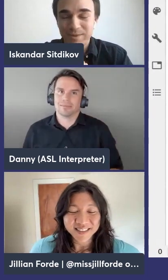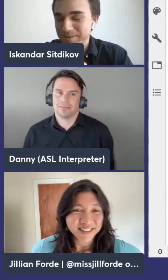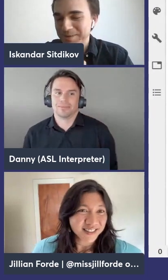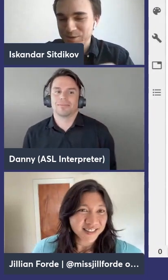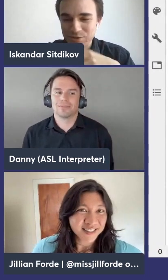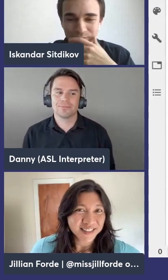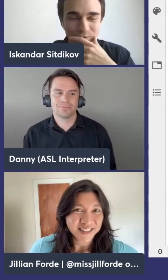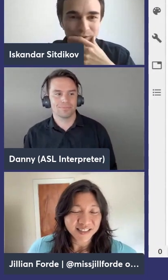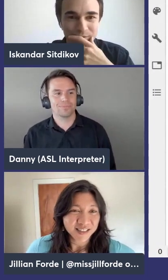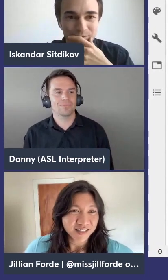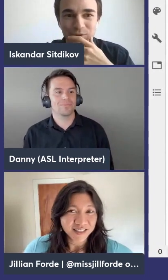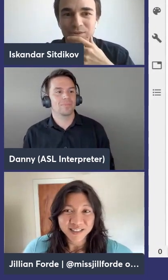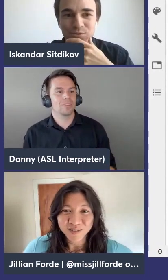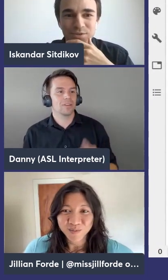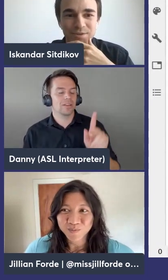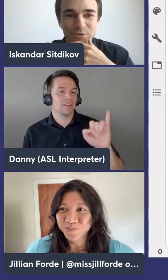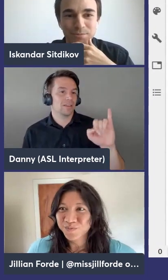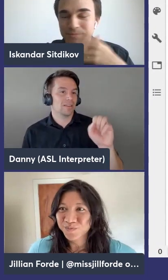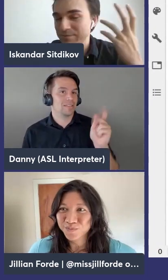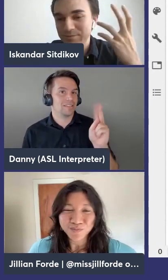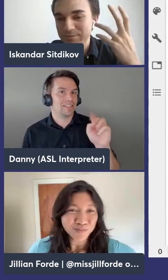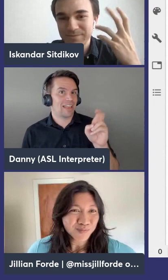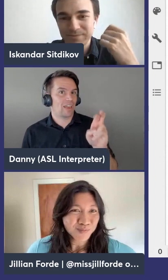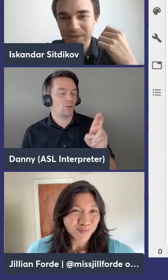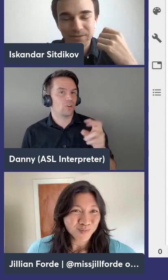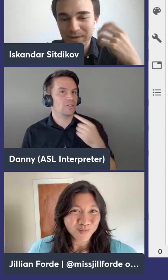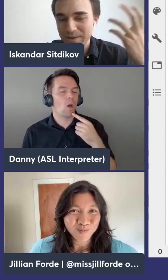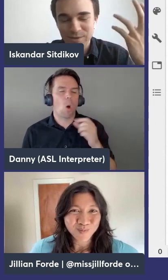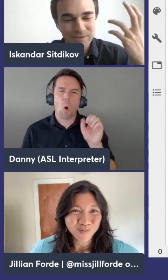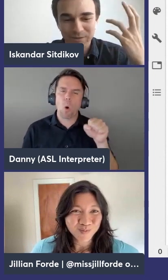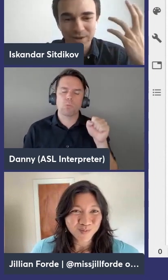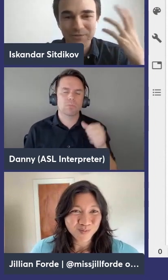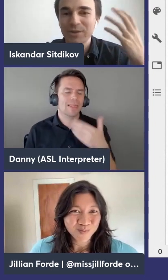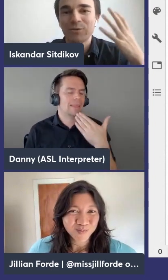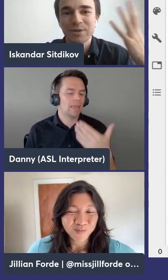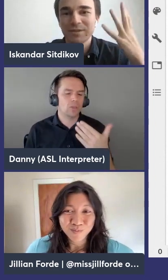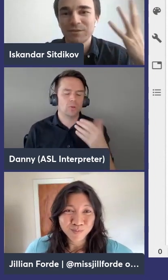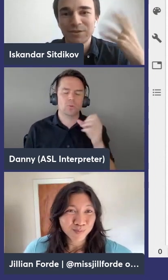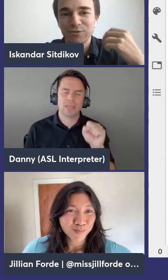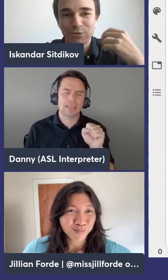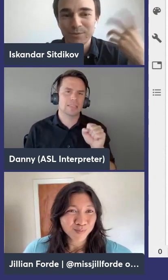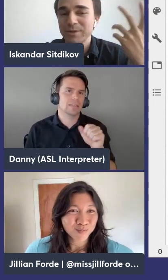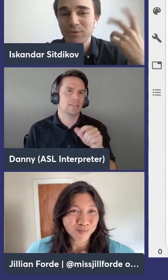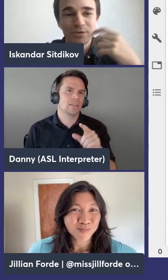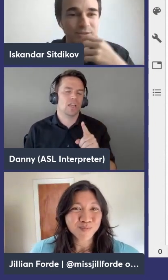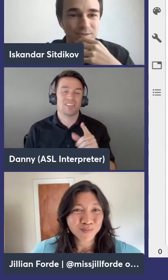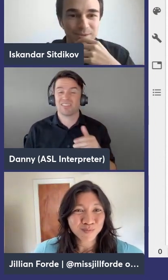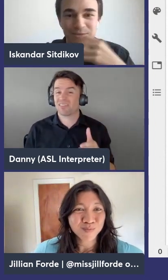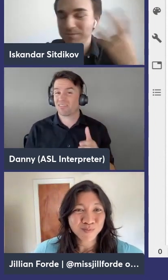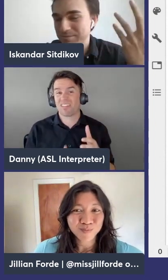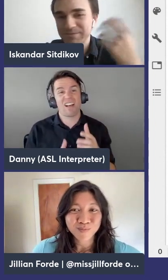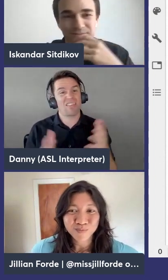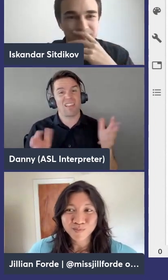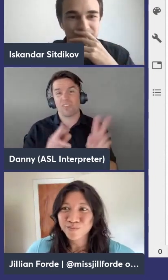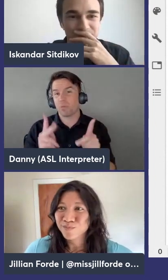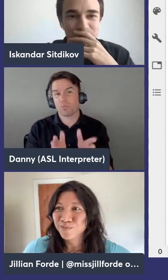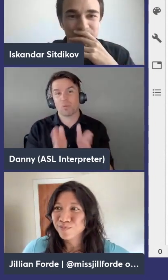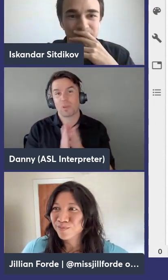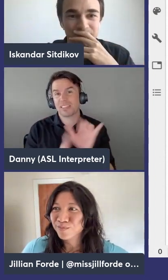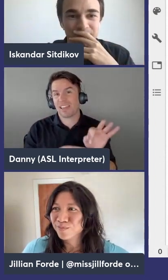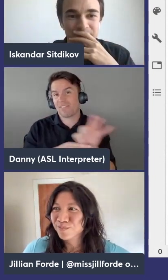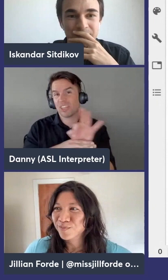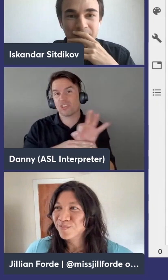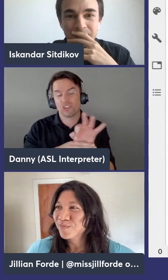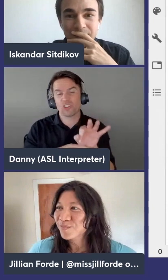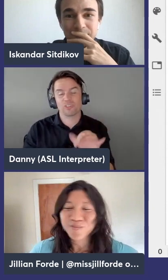thank you. Yeah, it's actually really, really interesting. It's heavily requested feature from the community, as you can